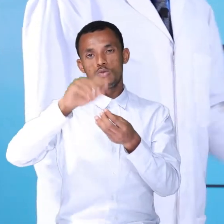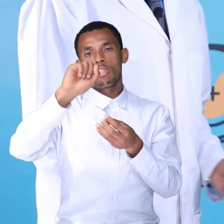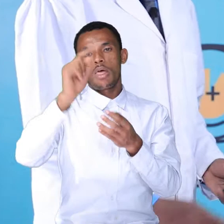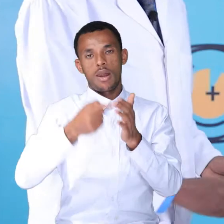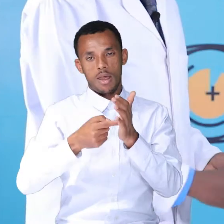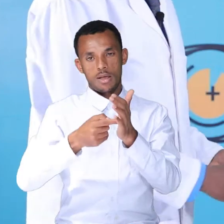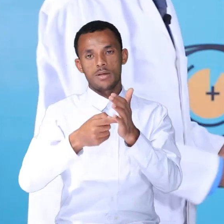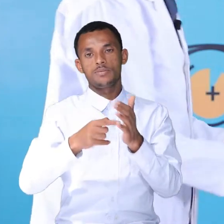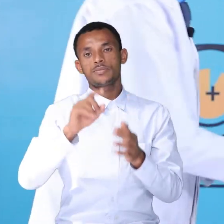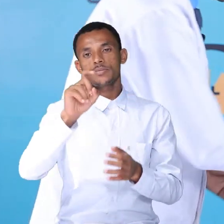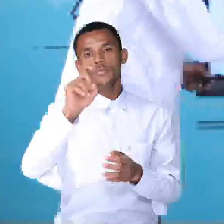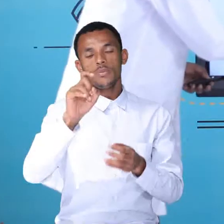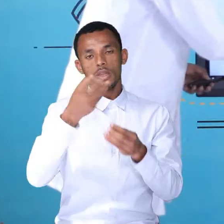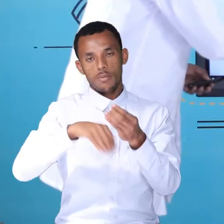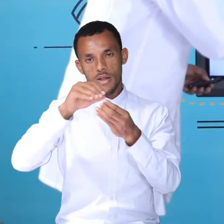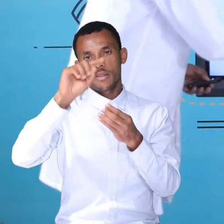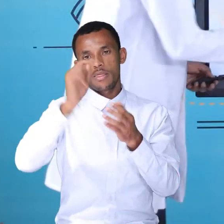x plus tan y.